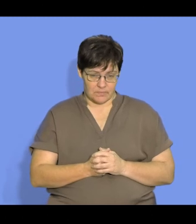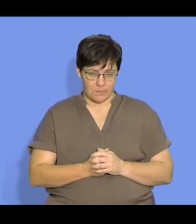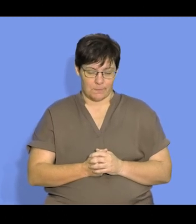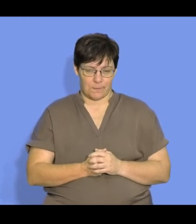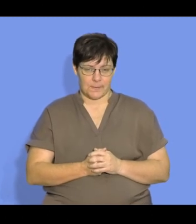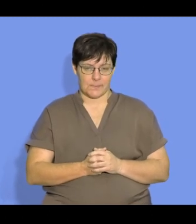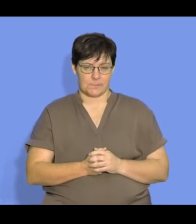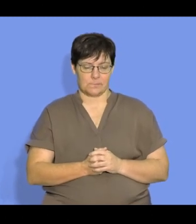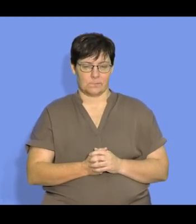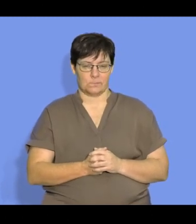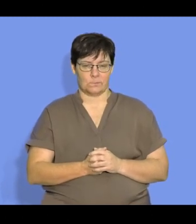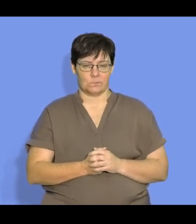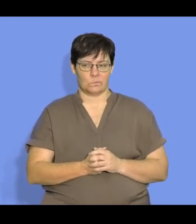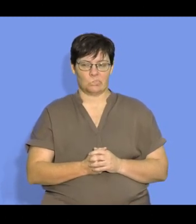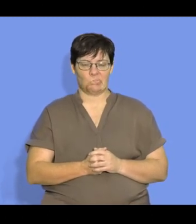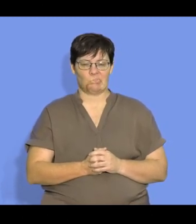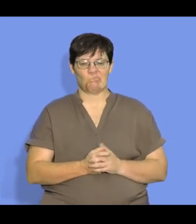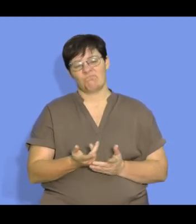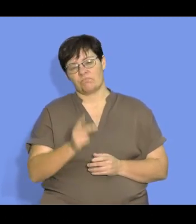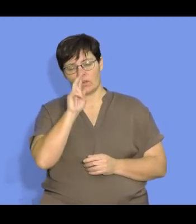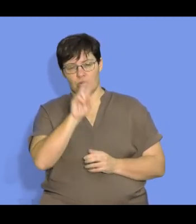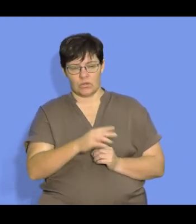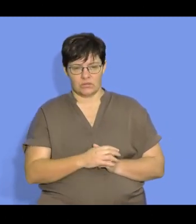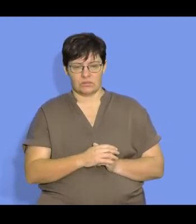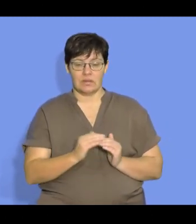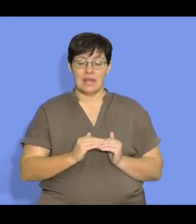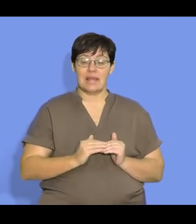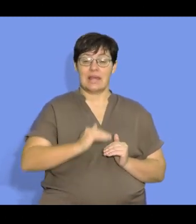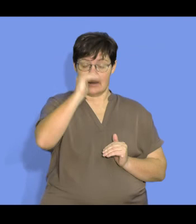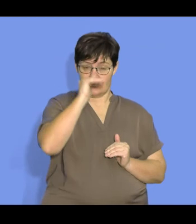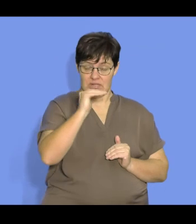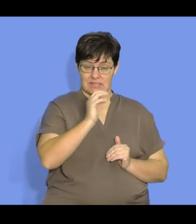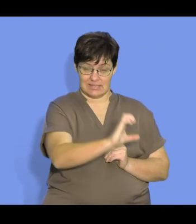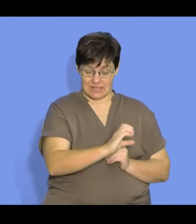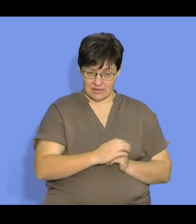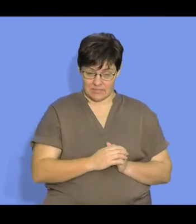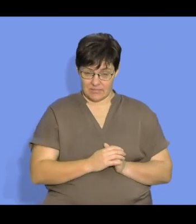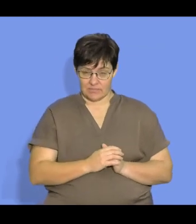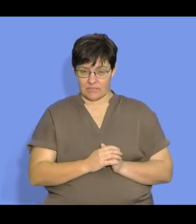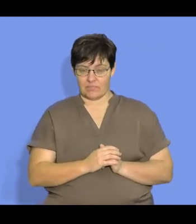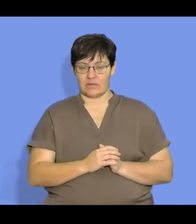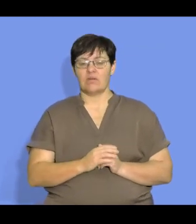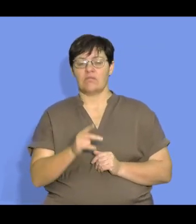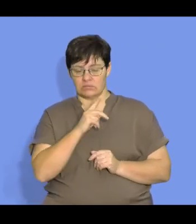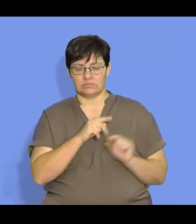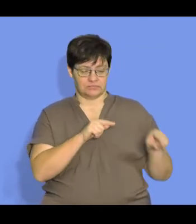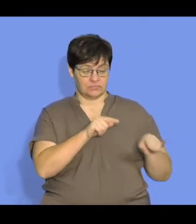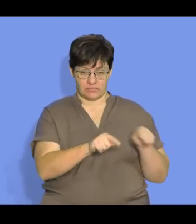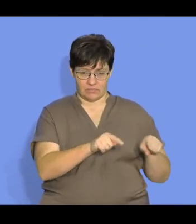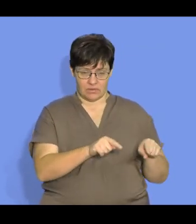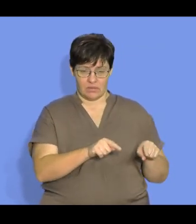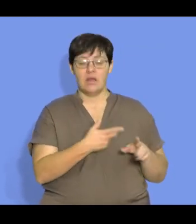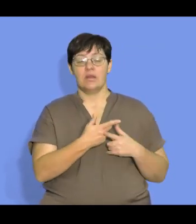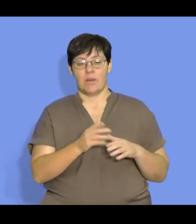So if we look at an increase in concentration of the reactant, we said there will now be